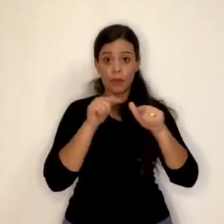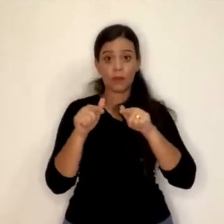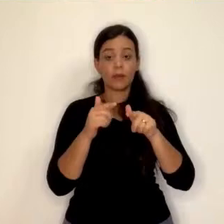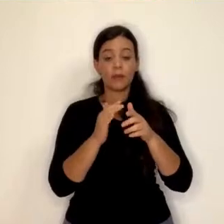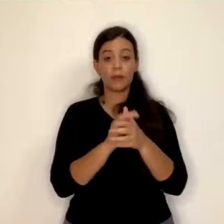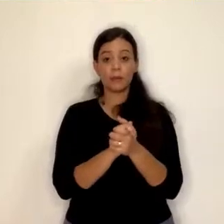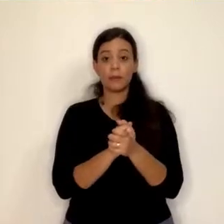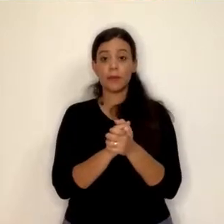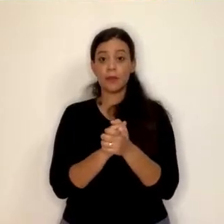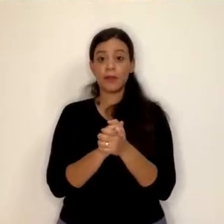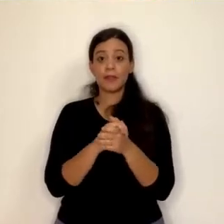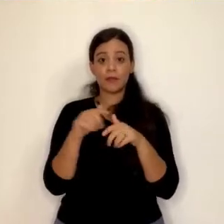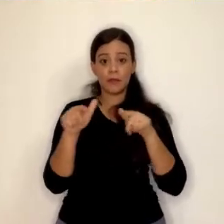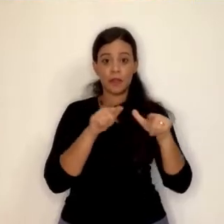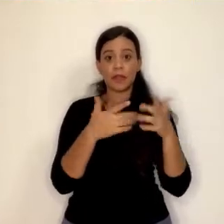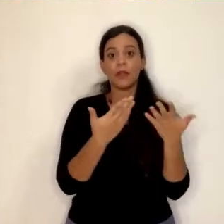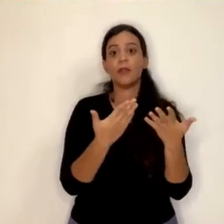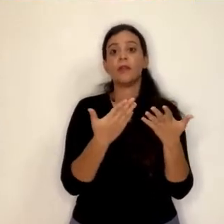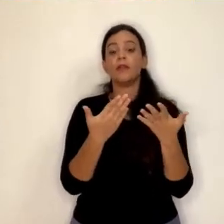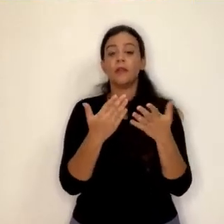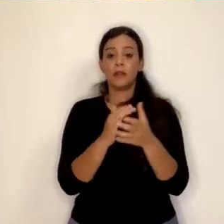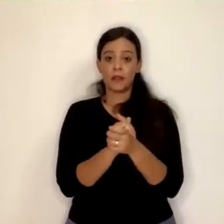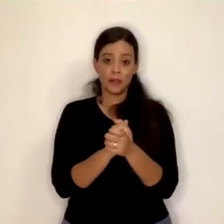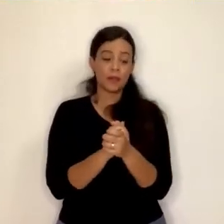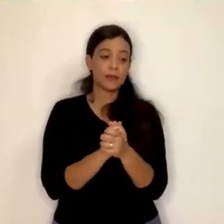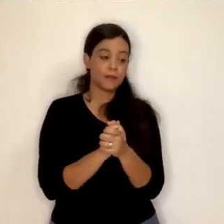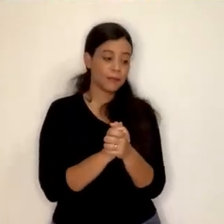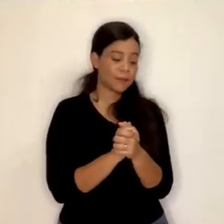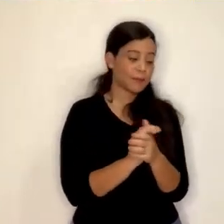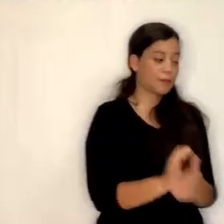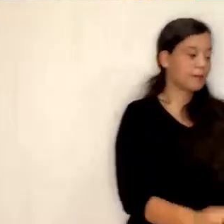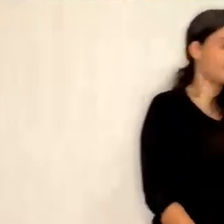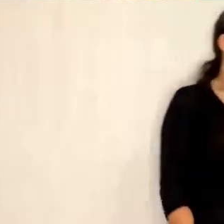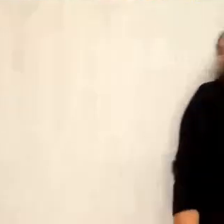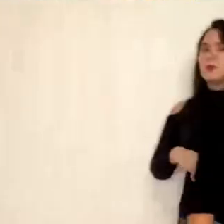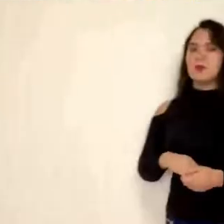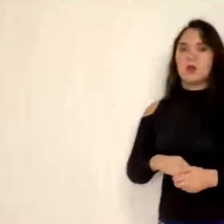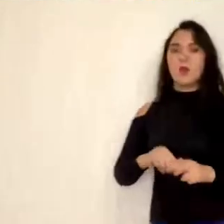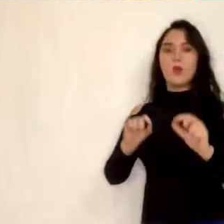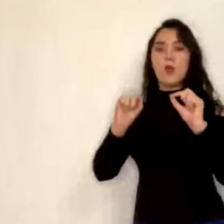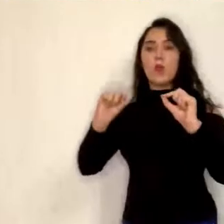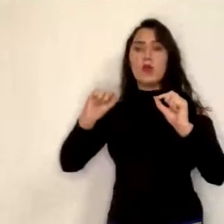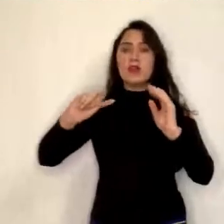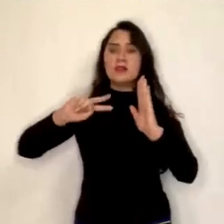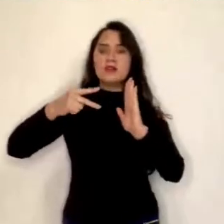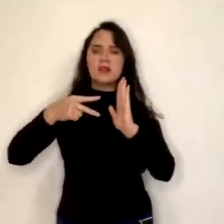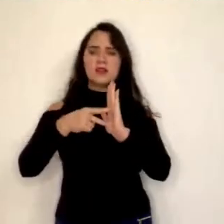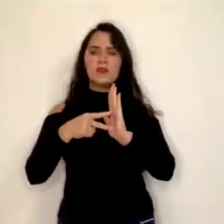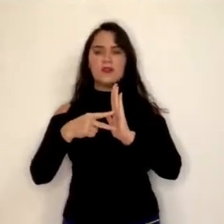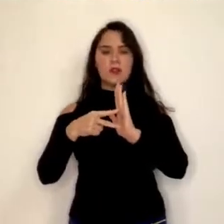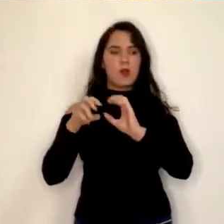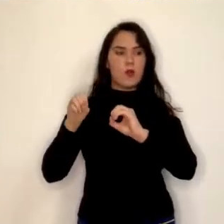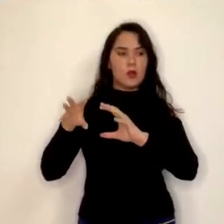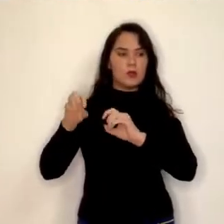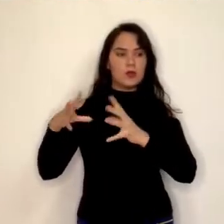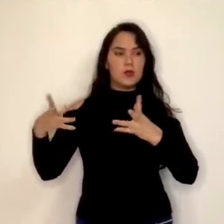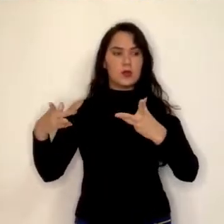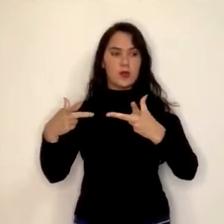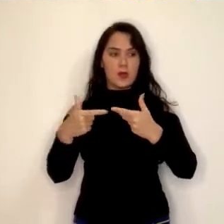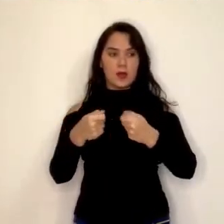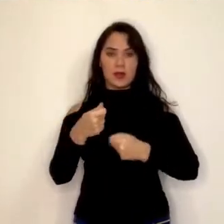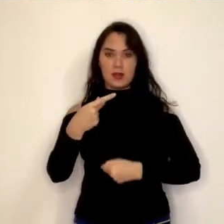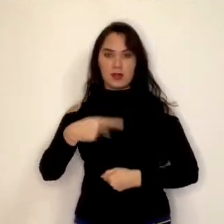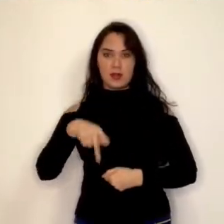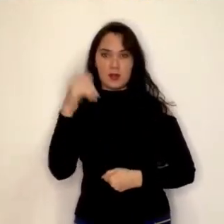equality. One of its main tasks is to broaden indexes in terms of what it means to have